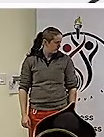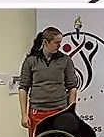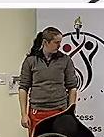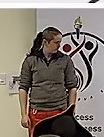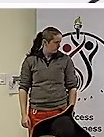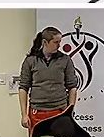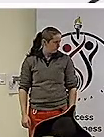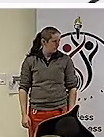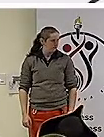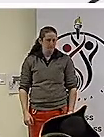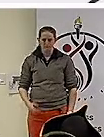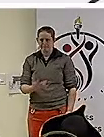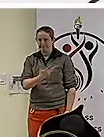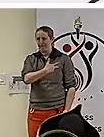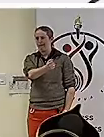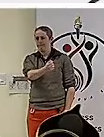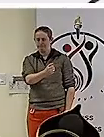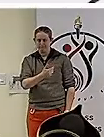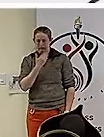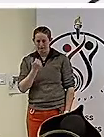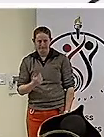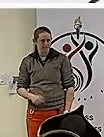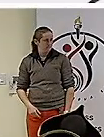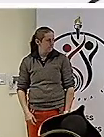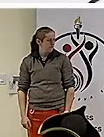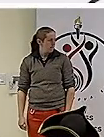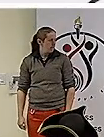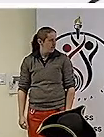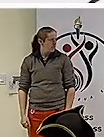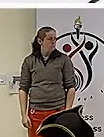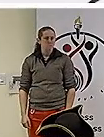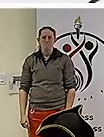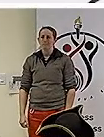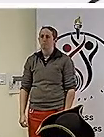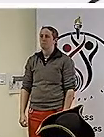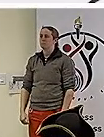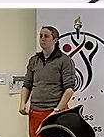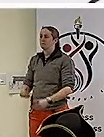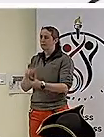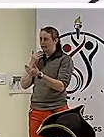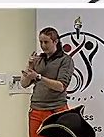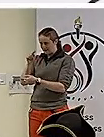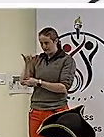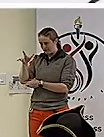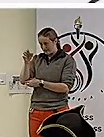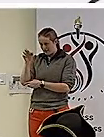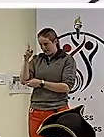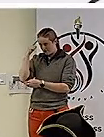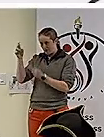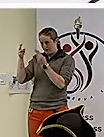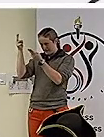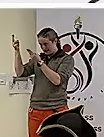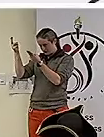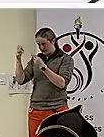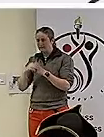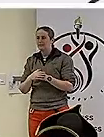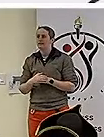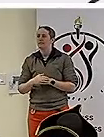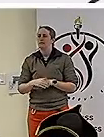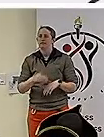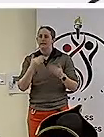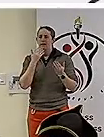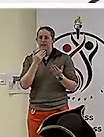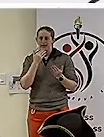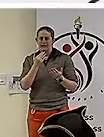that. Okay, great, thank you. Yeah, first of all, I want to thank my coworker Tyler for nominating me and for the